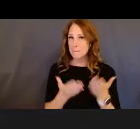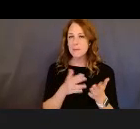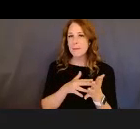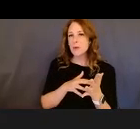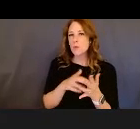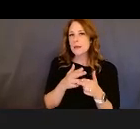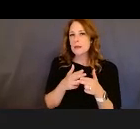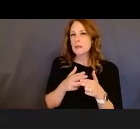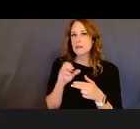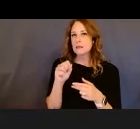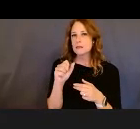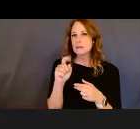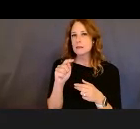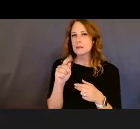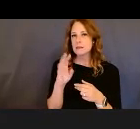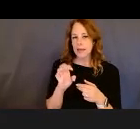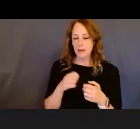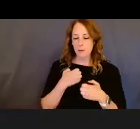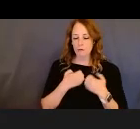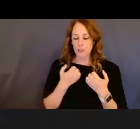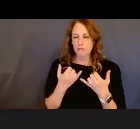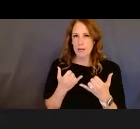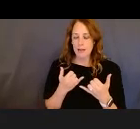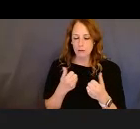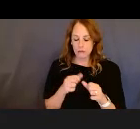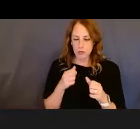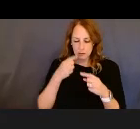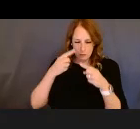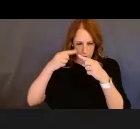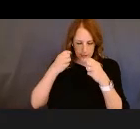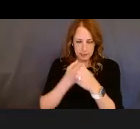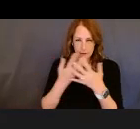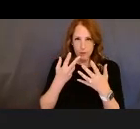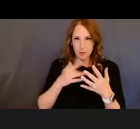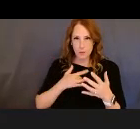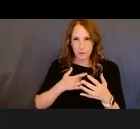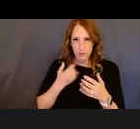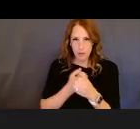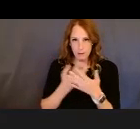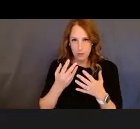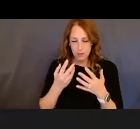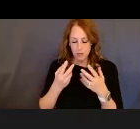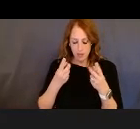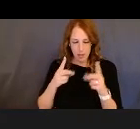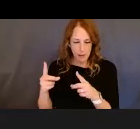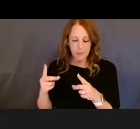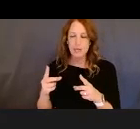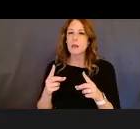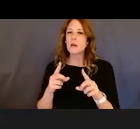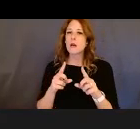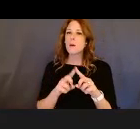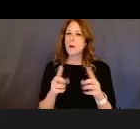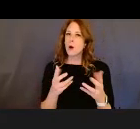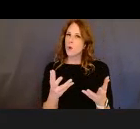because emotionally we are trying to process all that we feel and all that is coming to us, but we really want